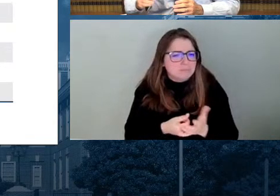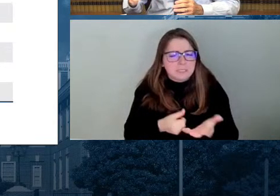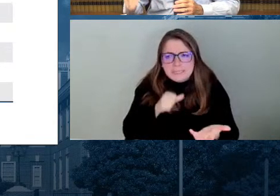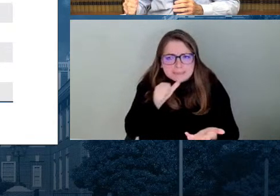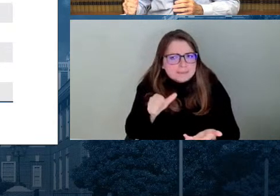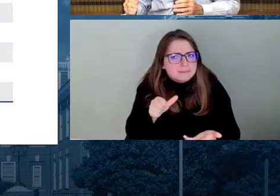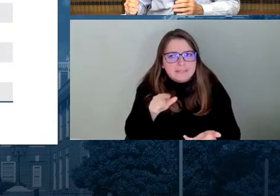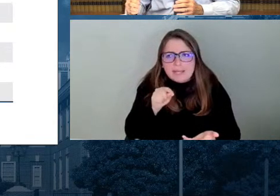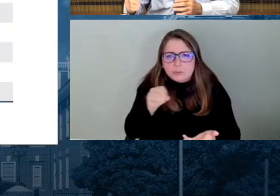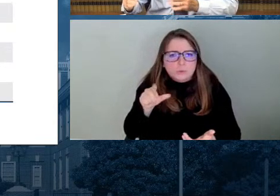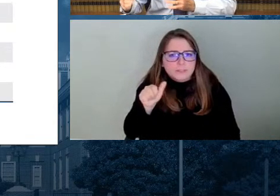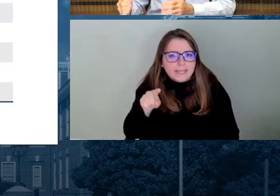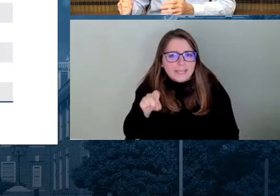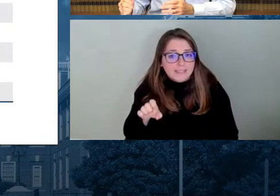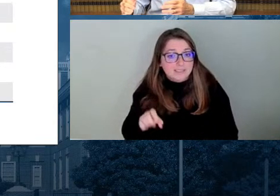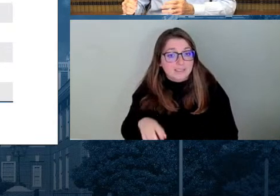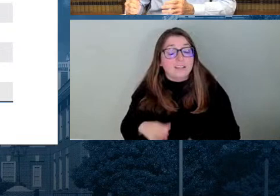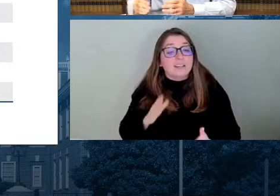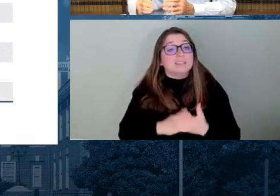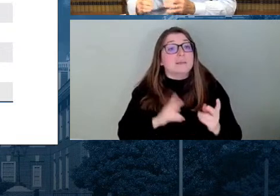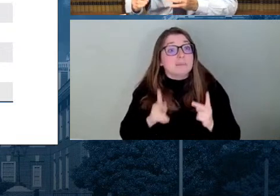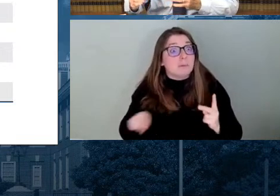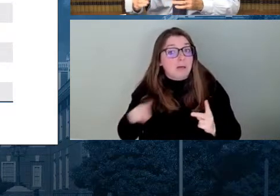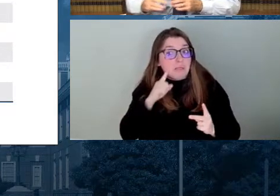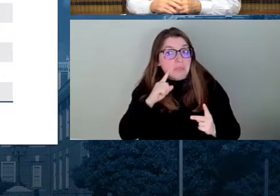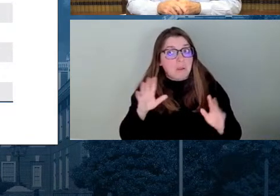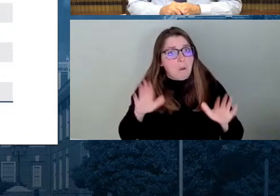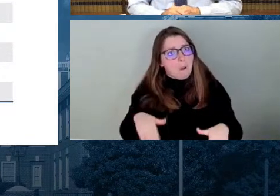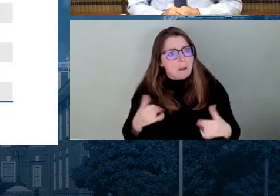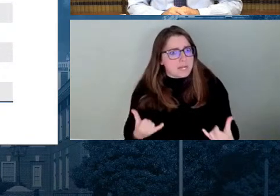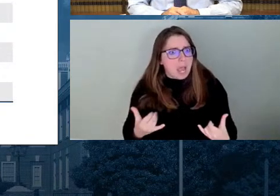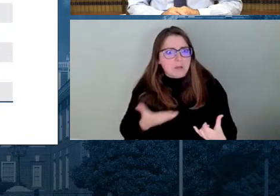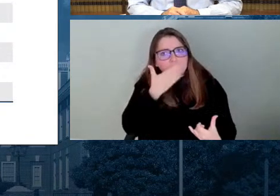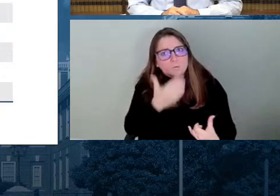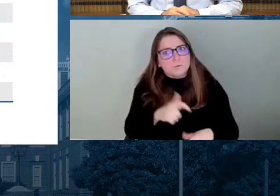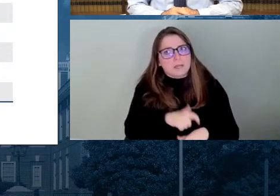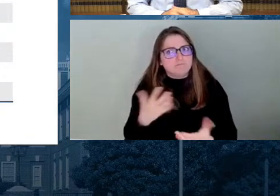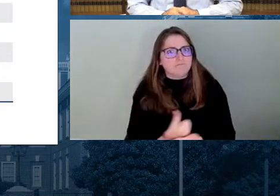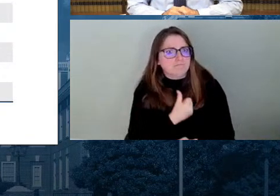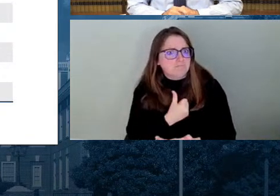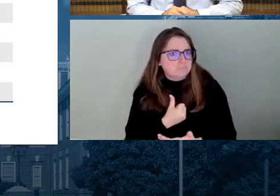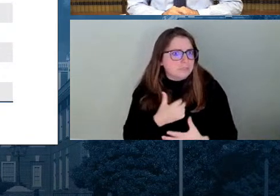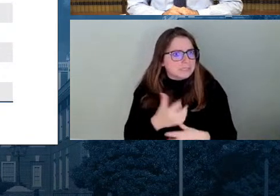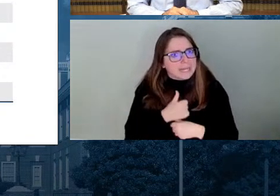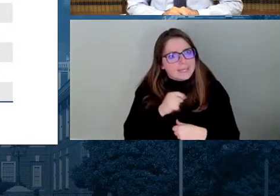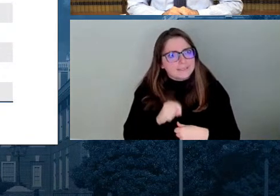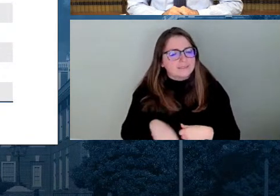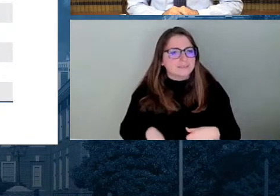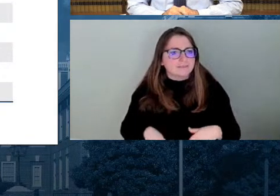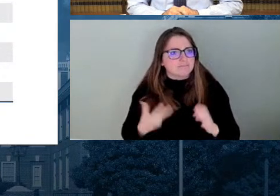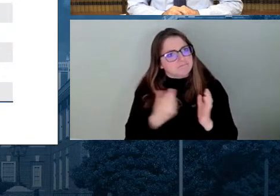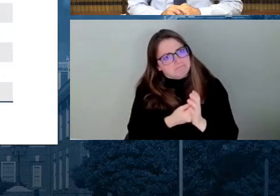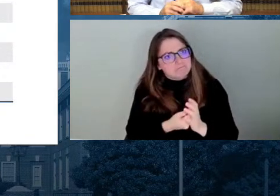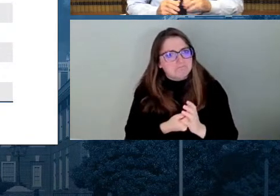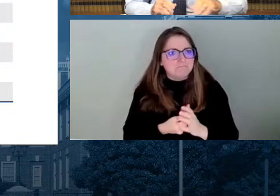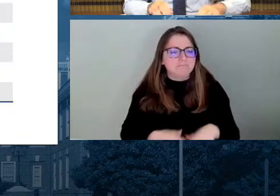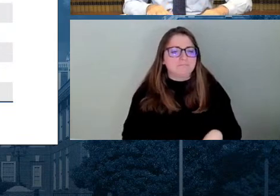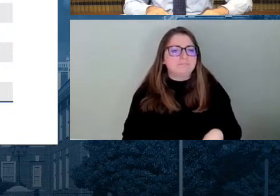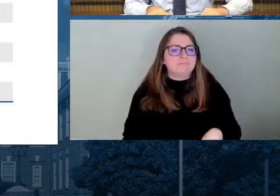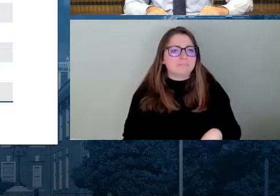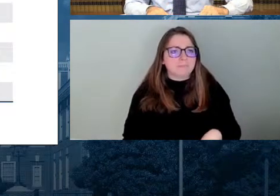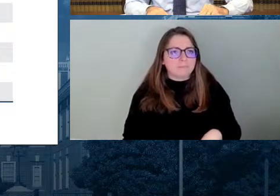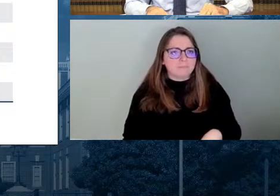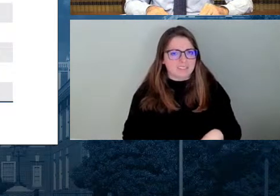would say maybe now's a good time to get it. We're still early in the season. I'll let Dr. Pazzi and